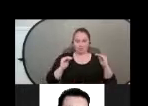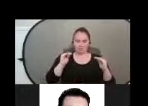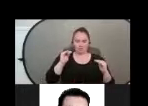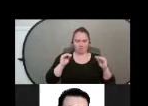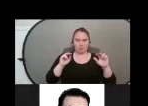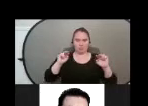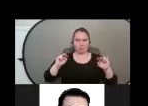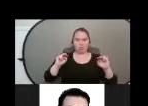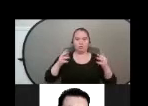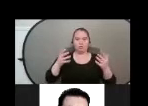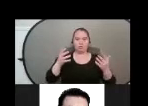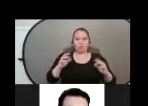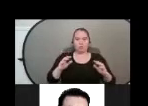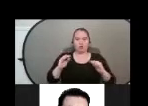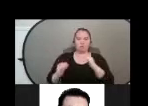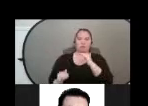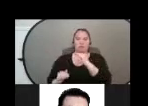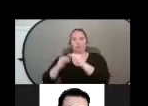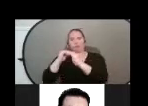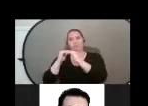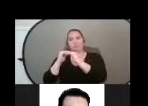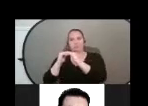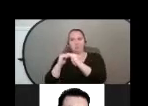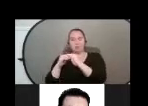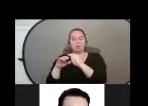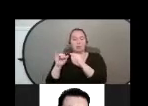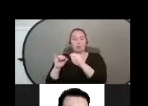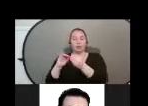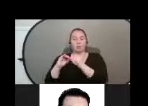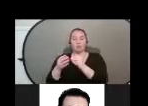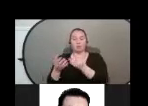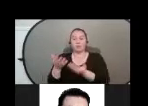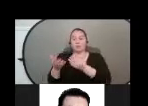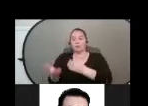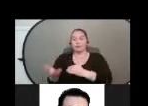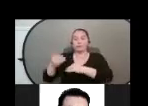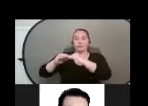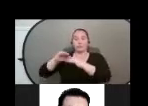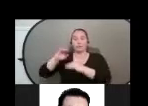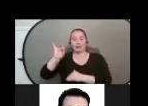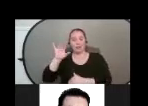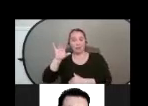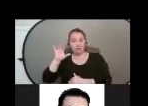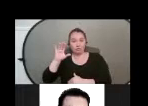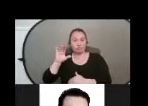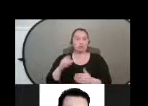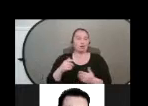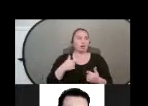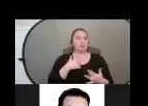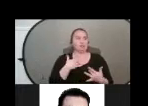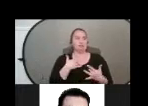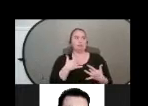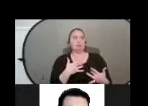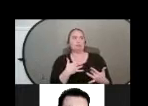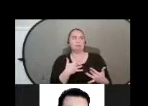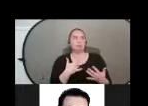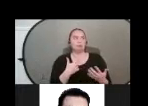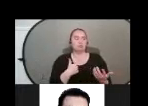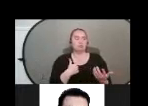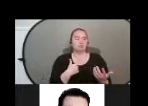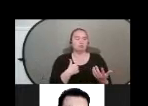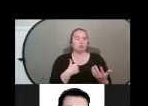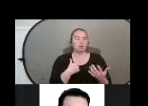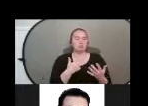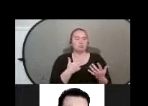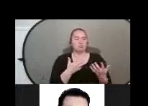at capacity. So that number may bump to 800. Yeah, I'd be tempted to suggest building it bigger, but okay, that's getting